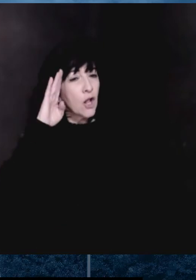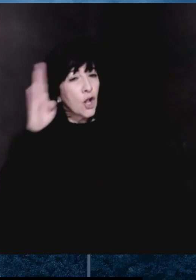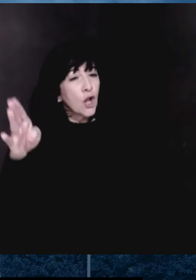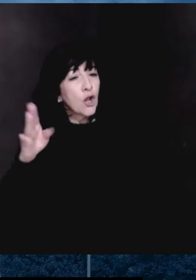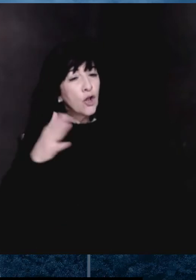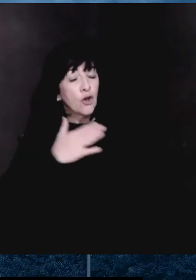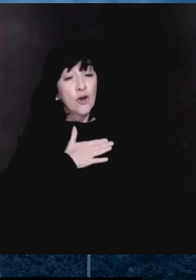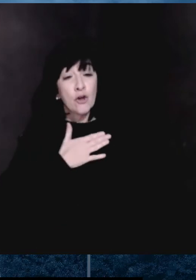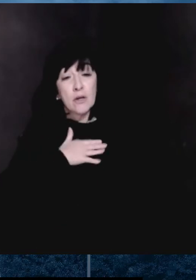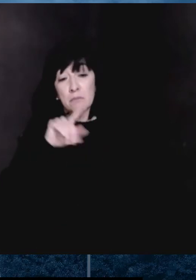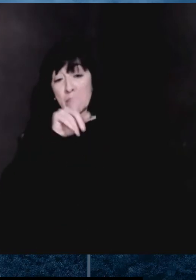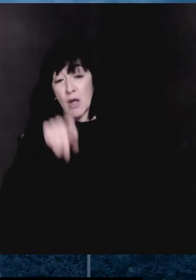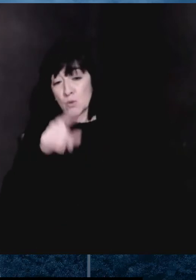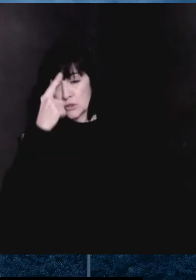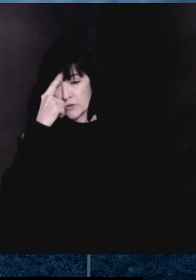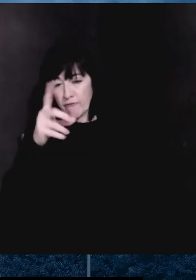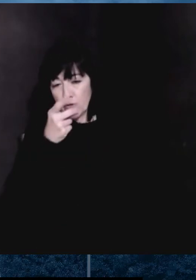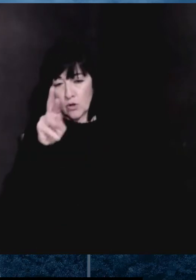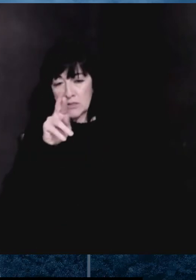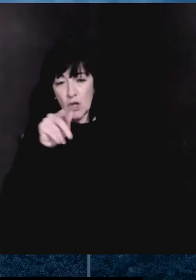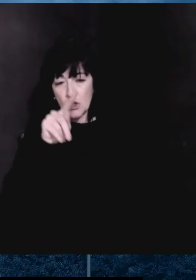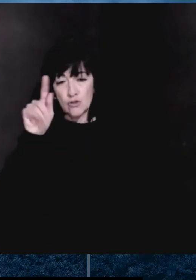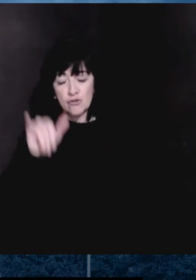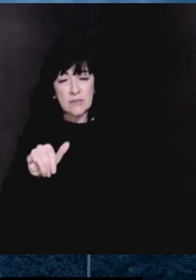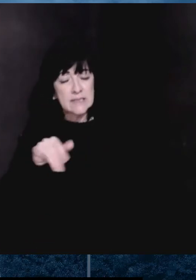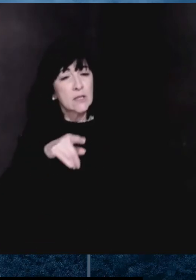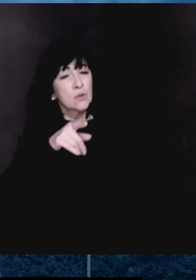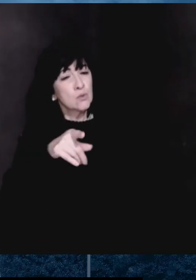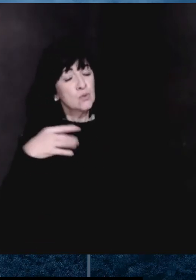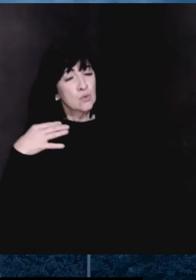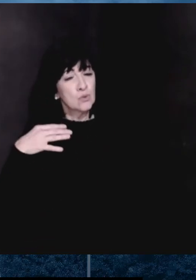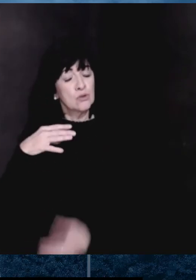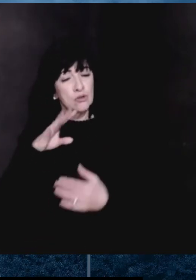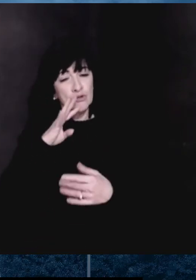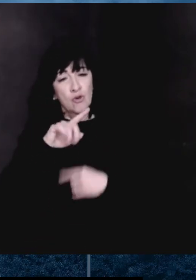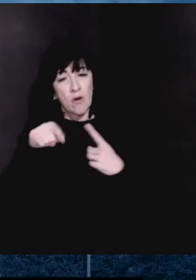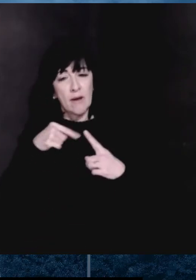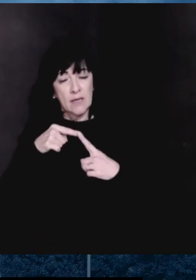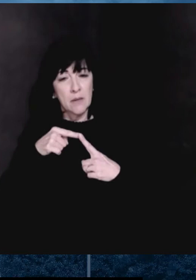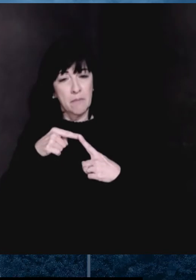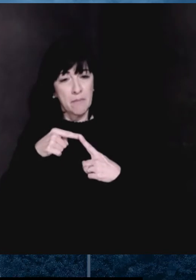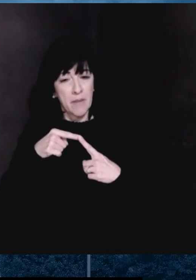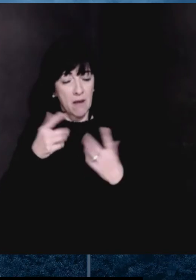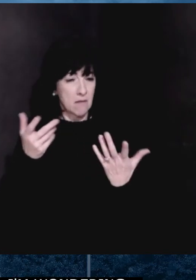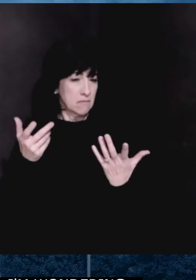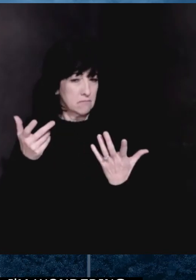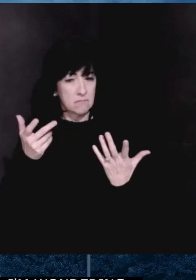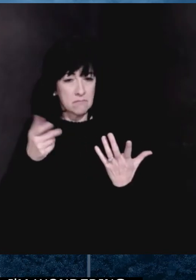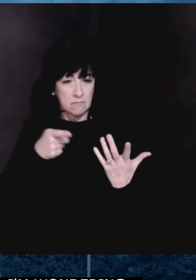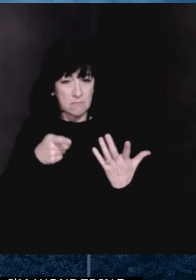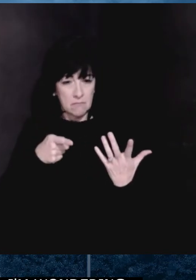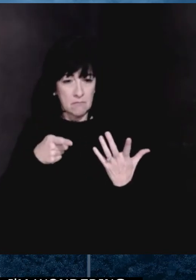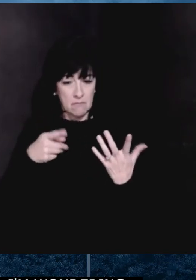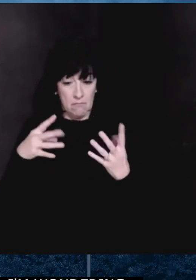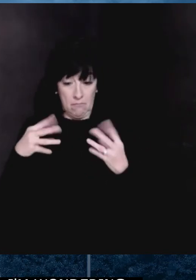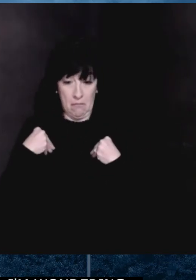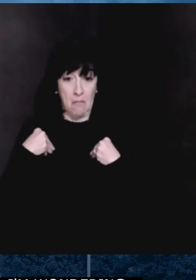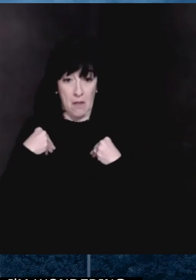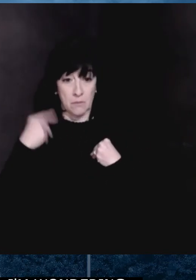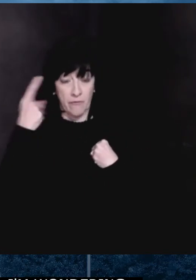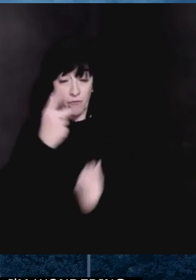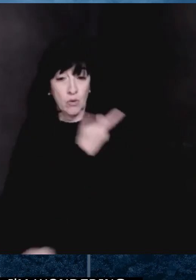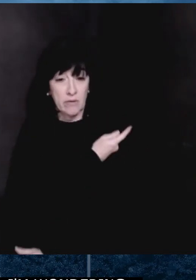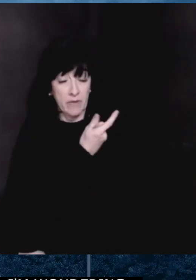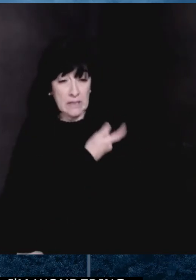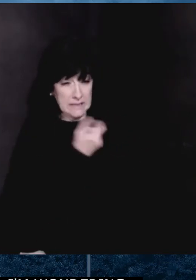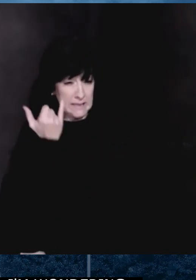for Dr. Rattay. I'm wondering about eligibility criteria to receive the vaccine. Say if you work in Delaware but live in a surrounding state, are you still eligible